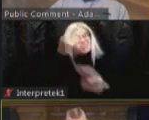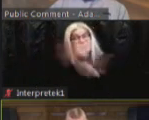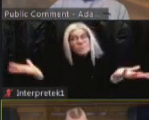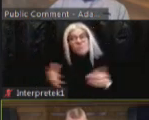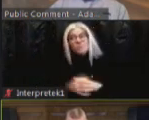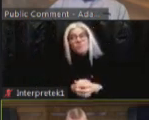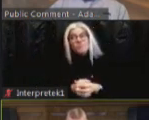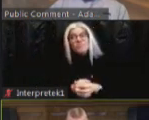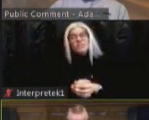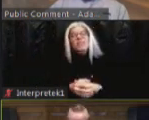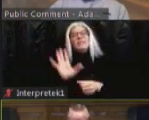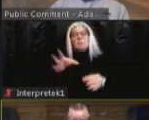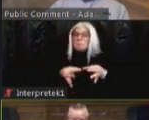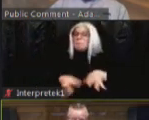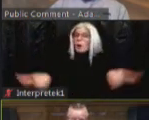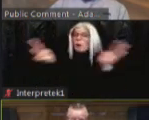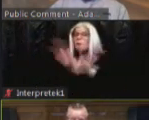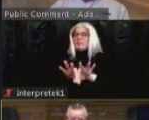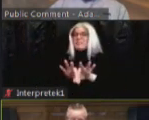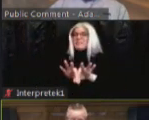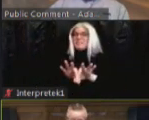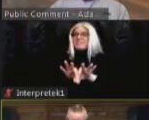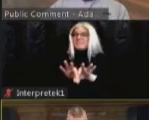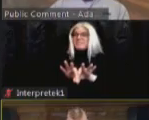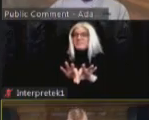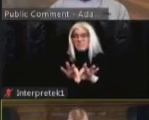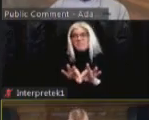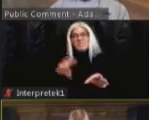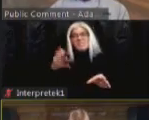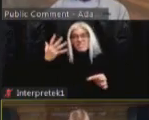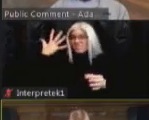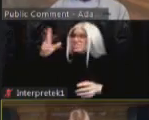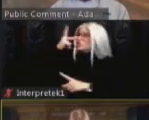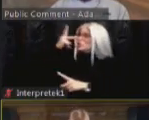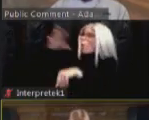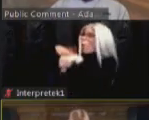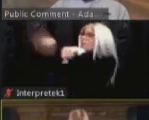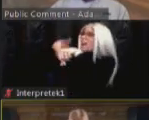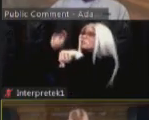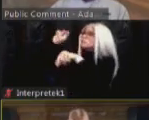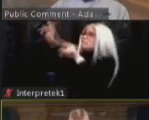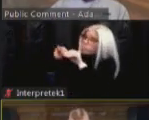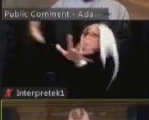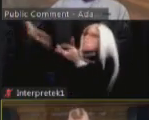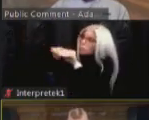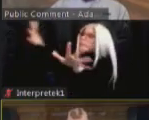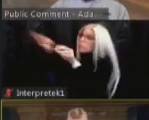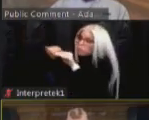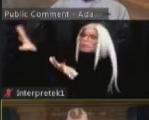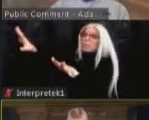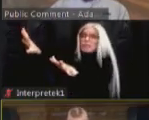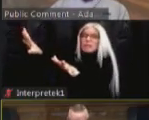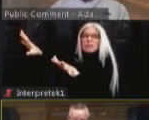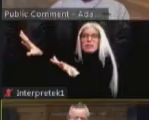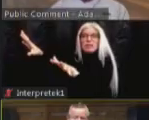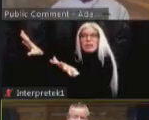get-go, and it's been said on national TV that it has been. And it goes right back to